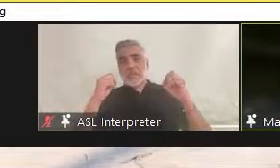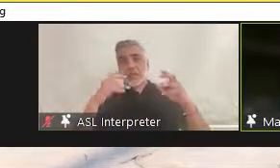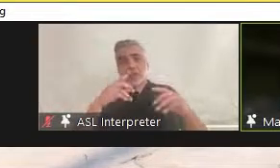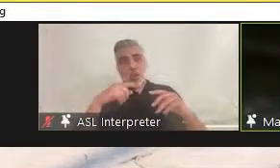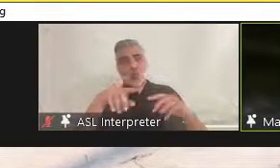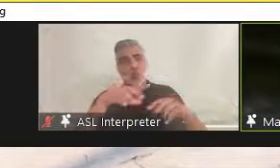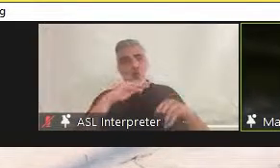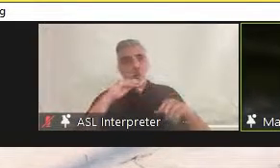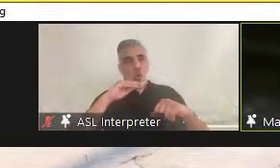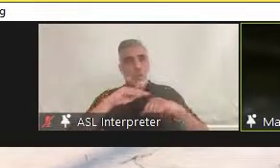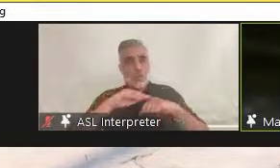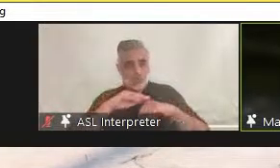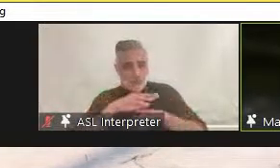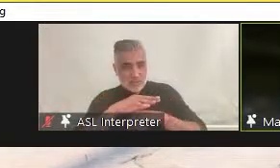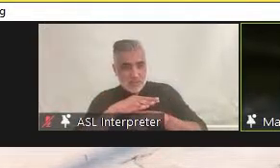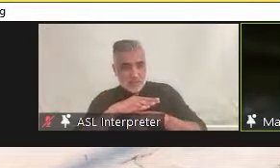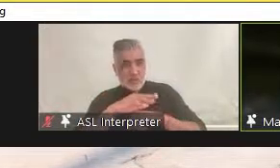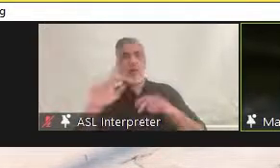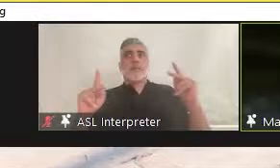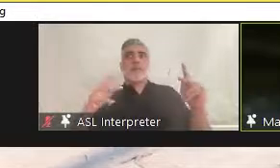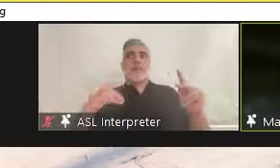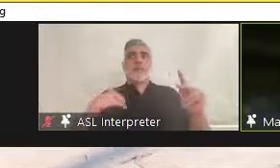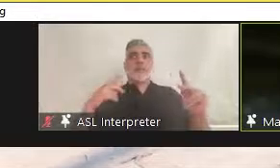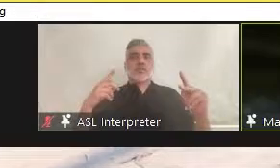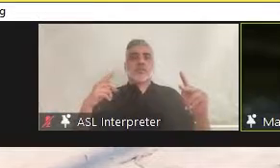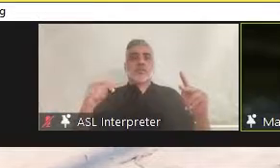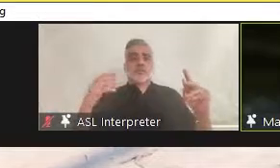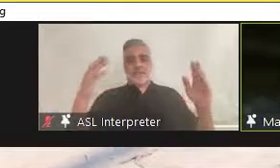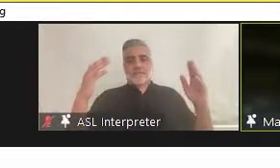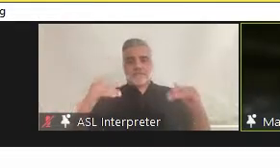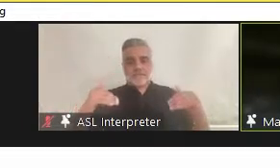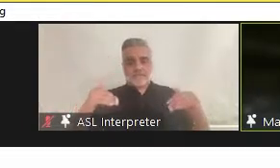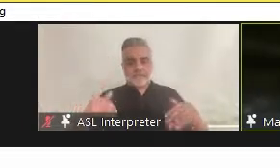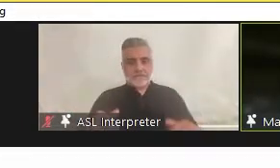affected are persons with disabilities. Next slide, please.